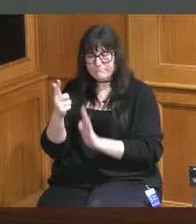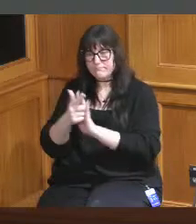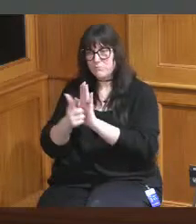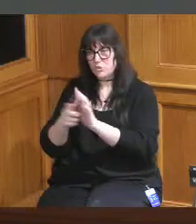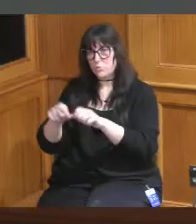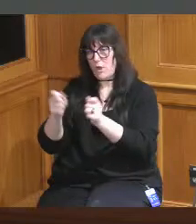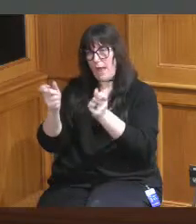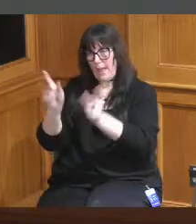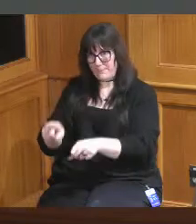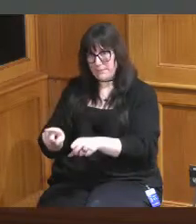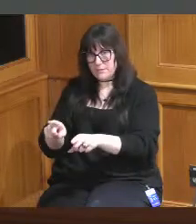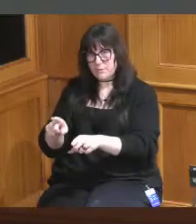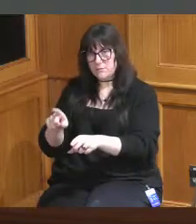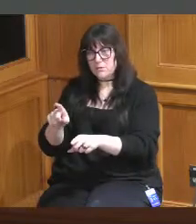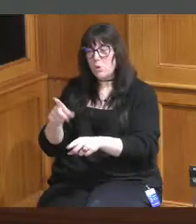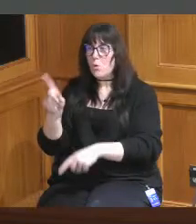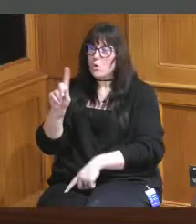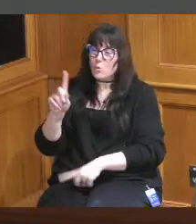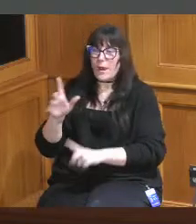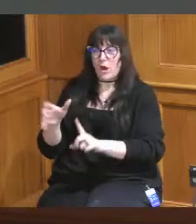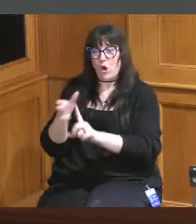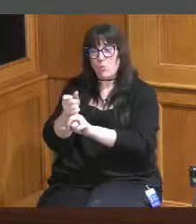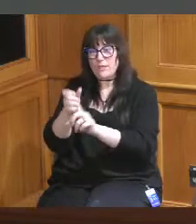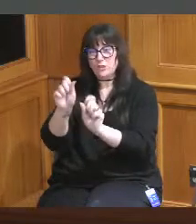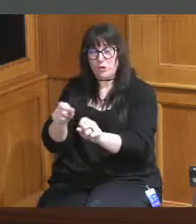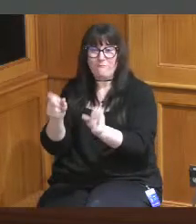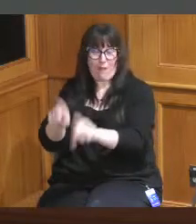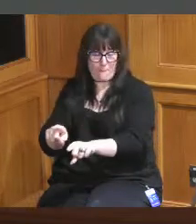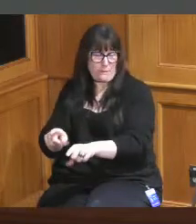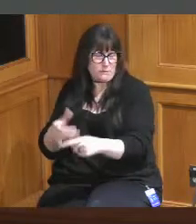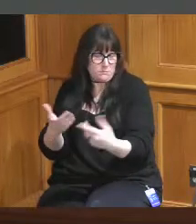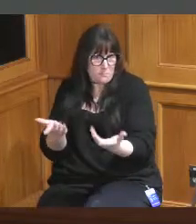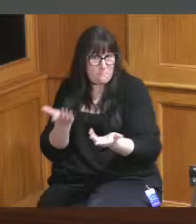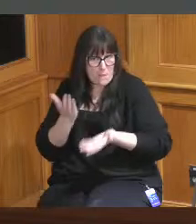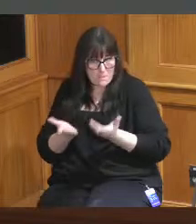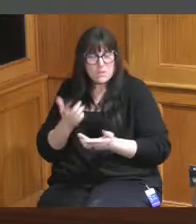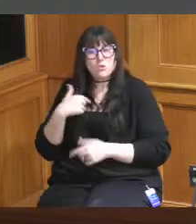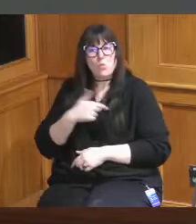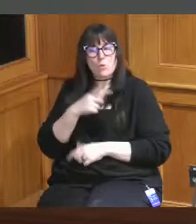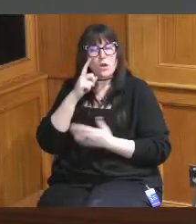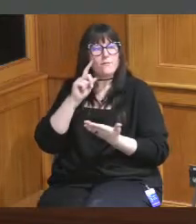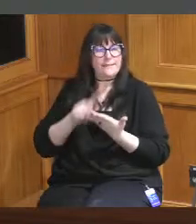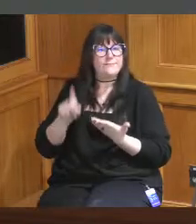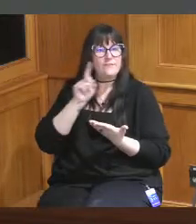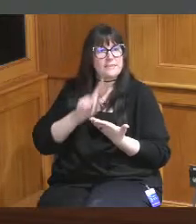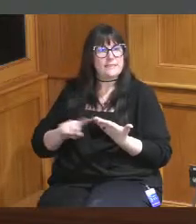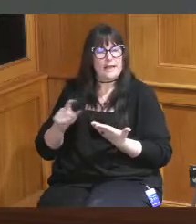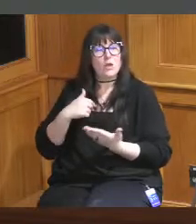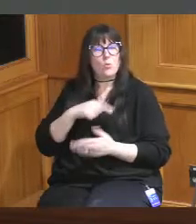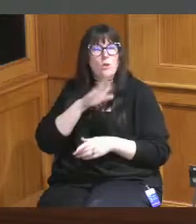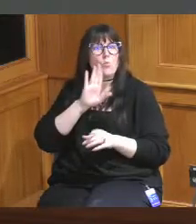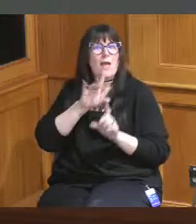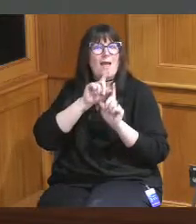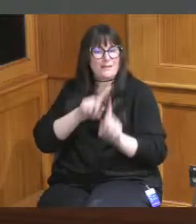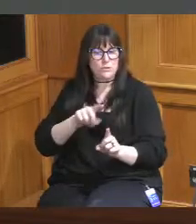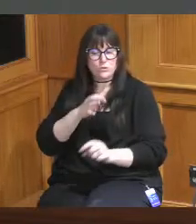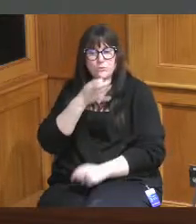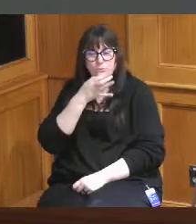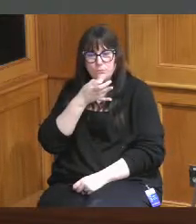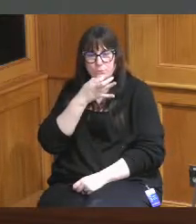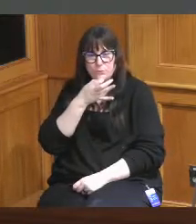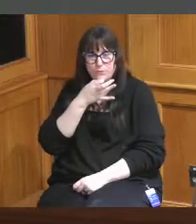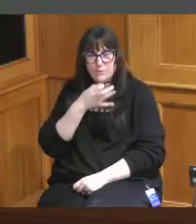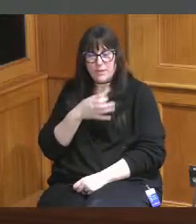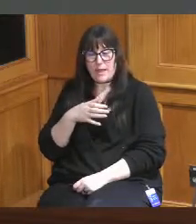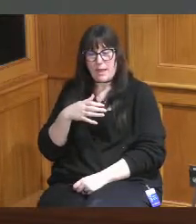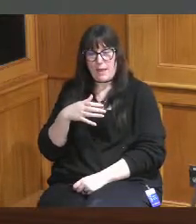violations where arrests should have or could be made. So there are things in terms of answering the report that we won't